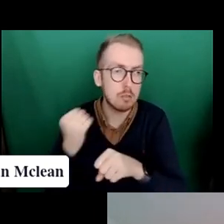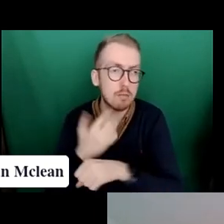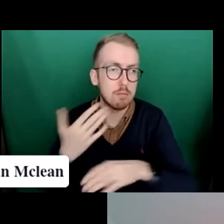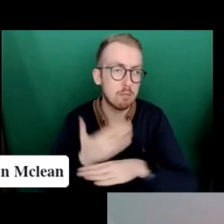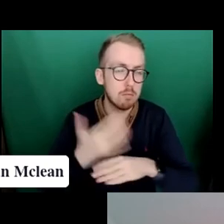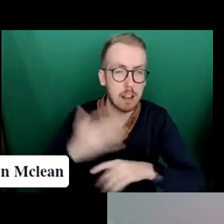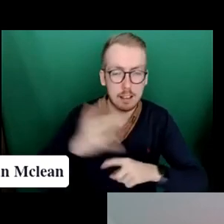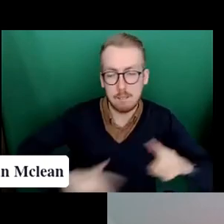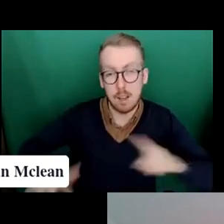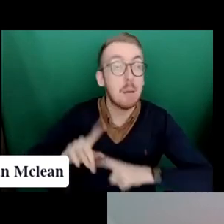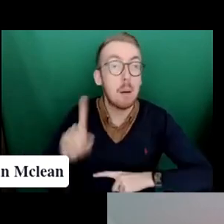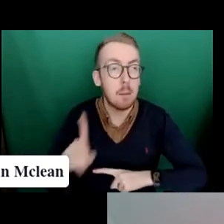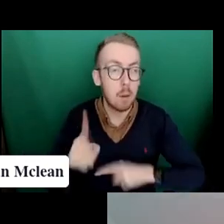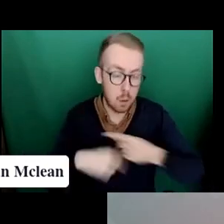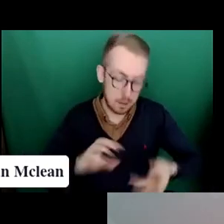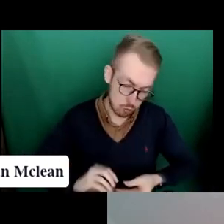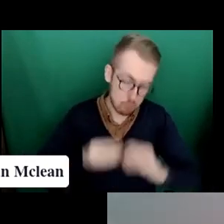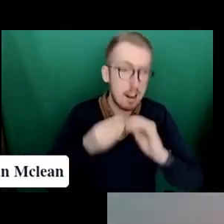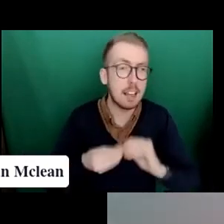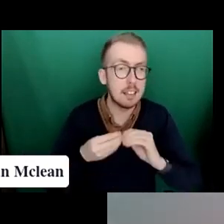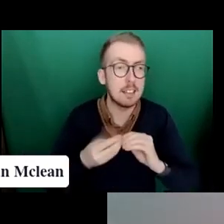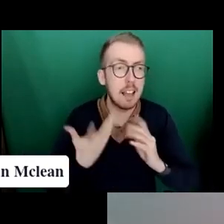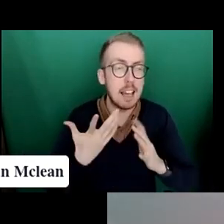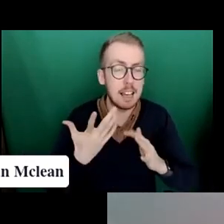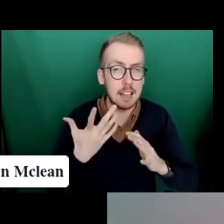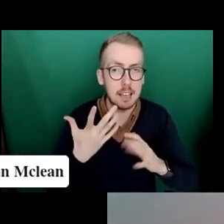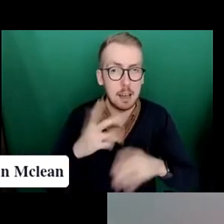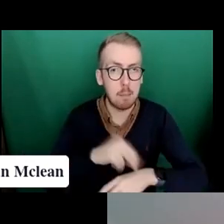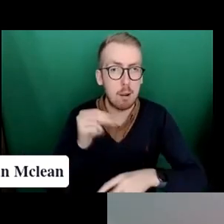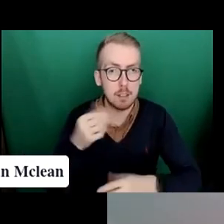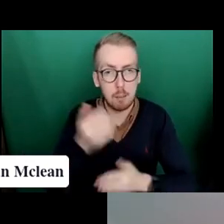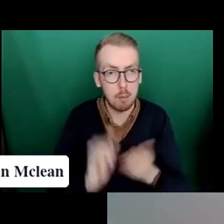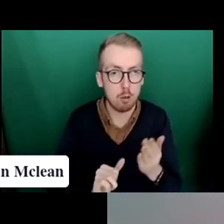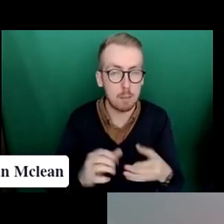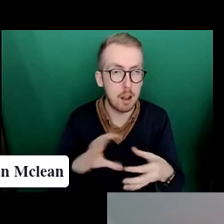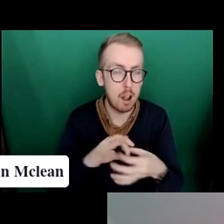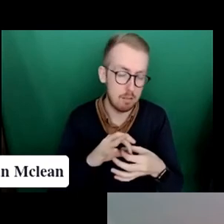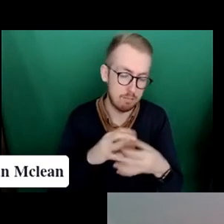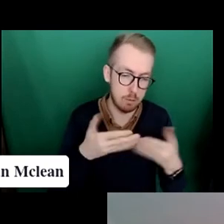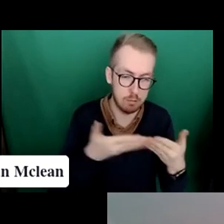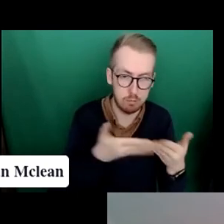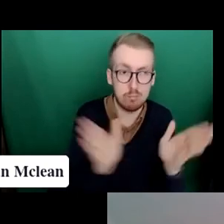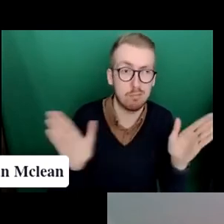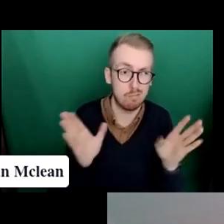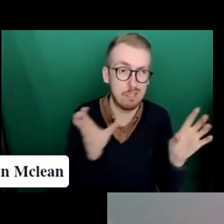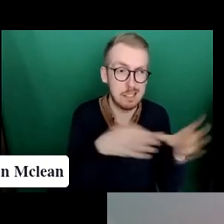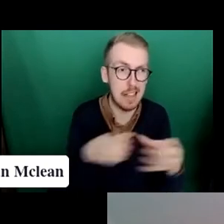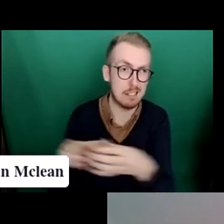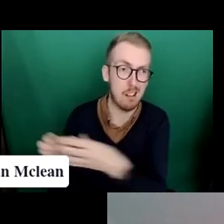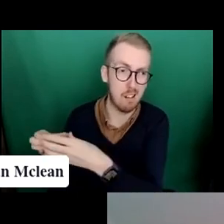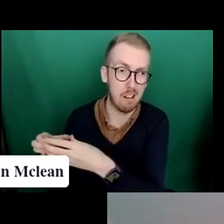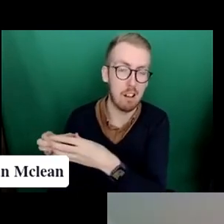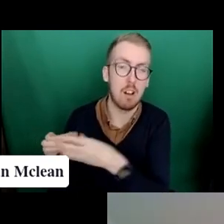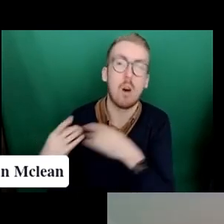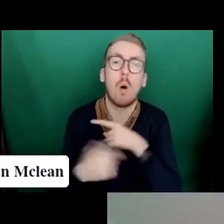But we are formulating an apprenticeship program at the moment that looks at a broader sectoral range. And what we're doing is taking